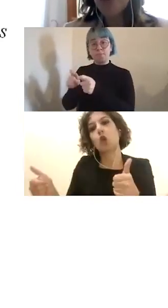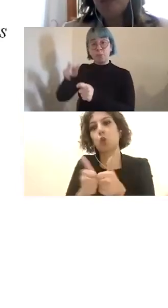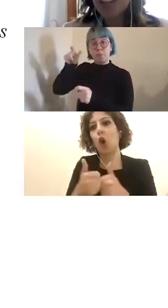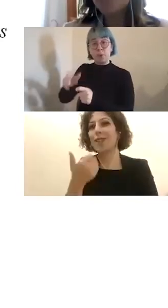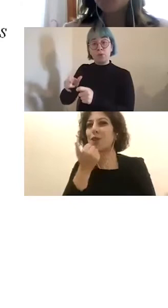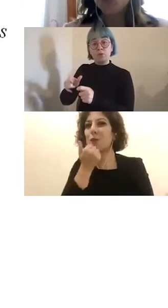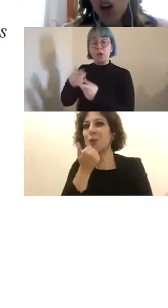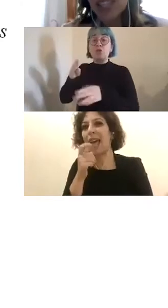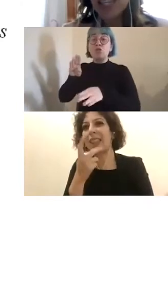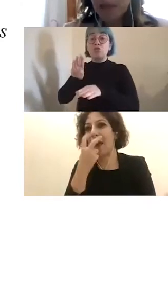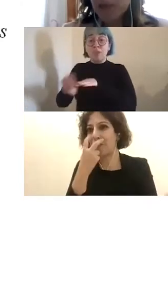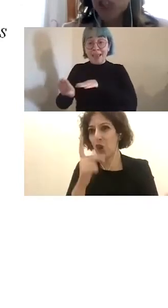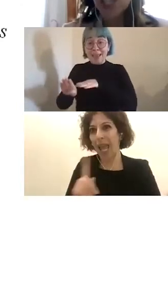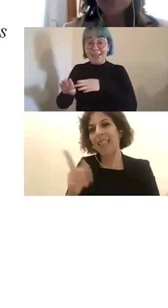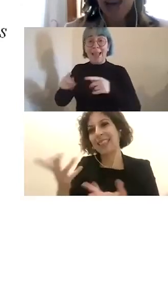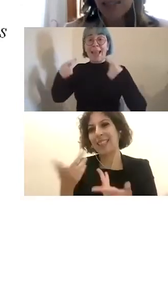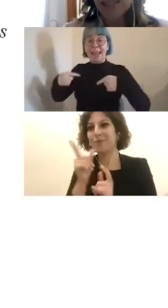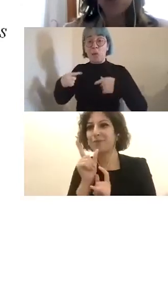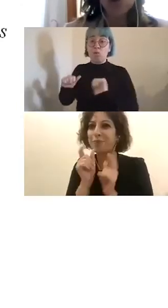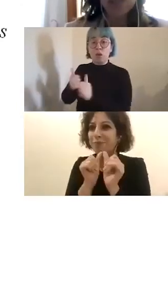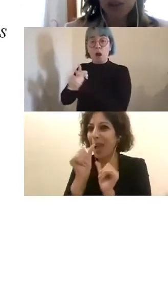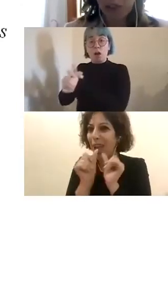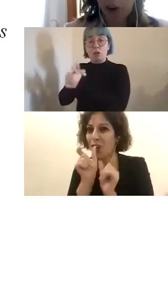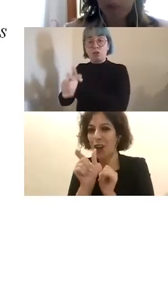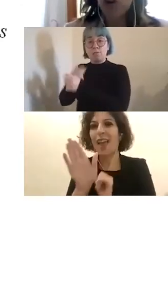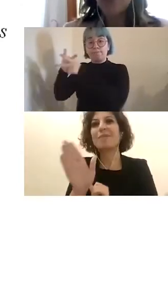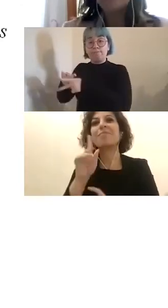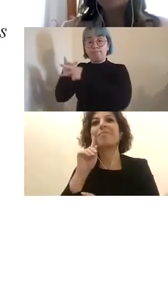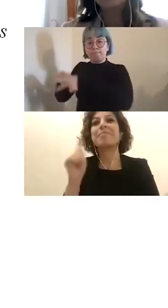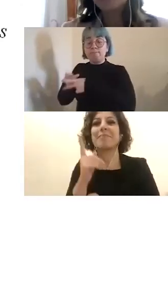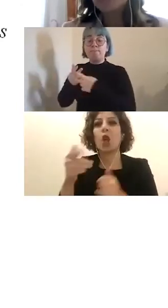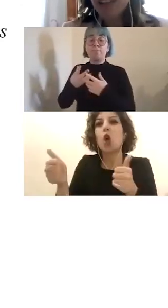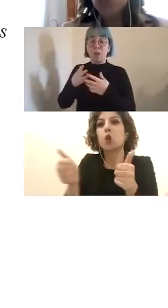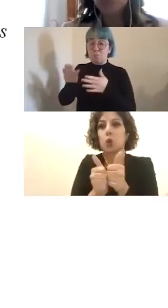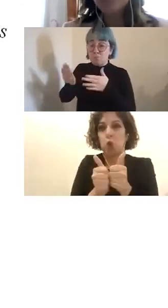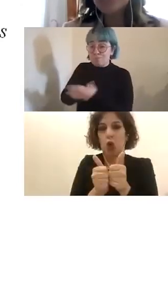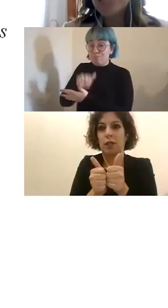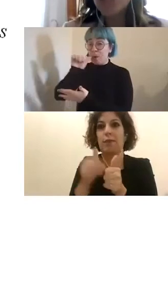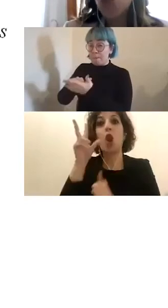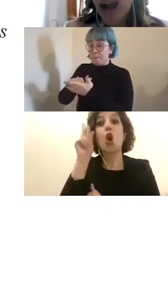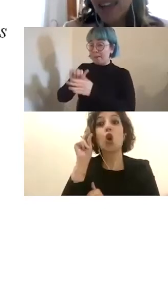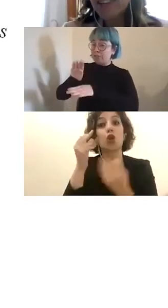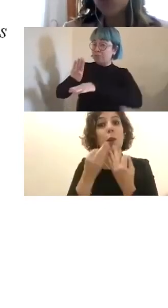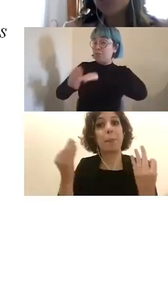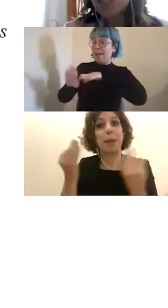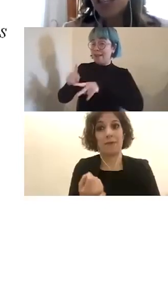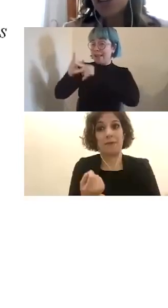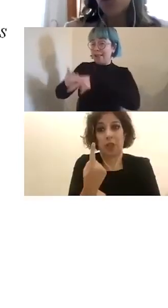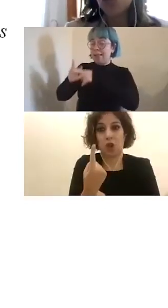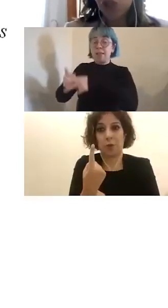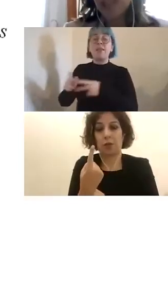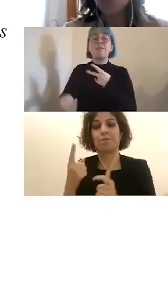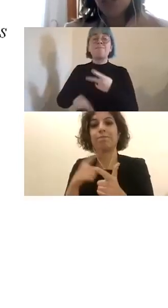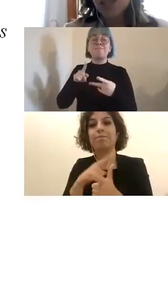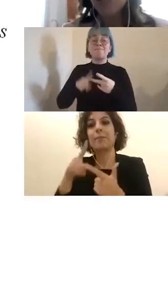a trained legal guardian, a properly trained legal guardian, and can only